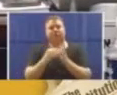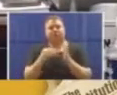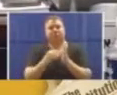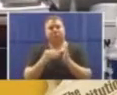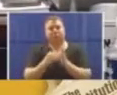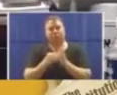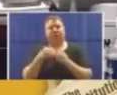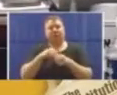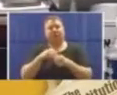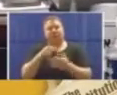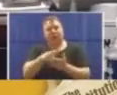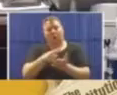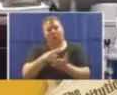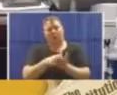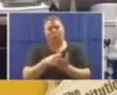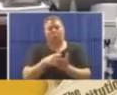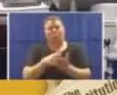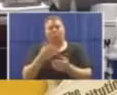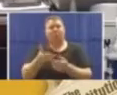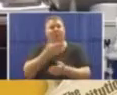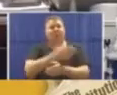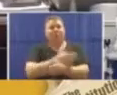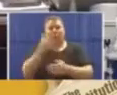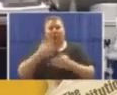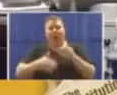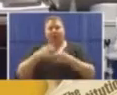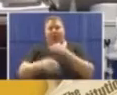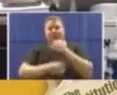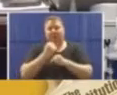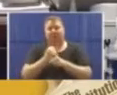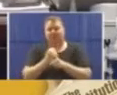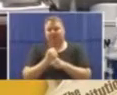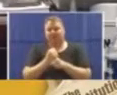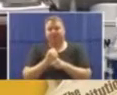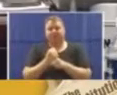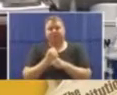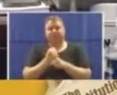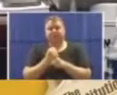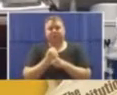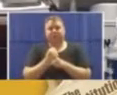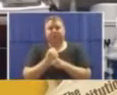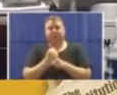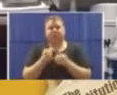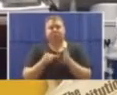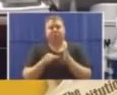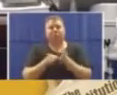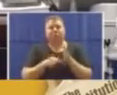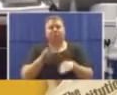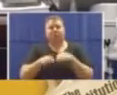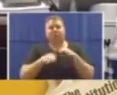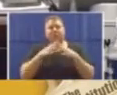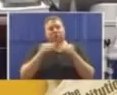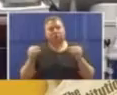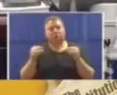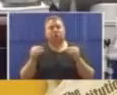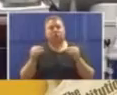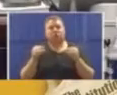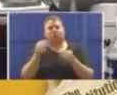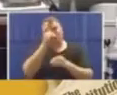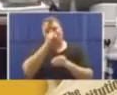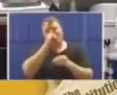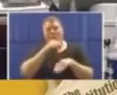year, will represent a substantial and critical step towards preventing greylisting. However, we have to do